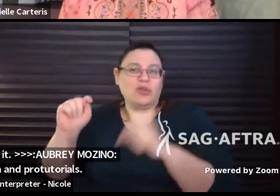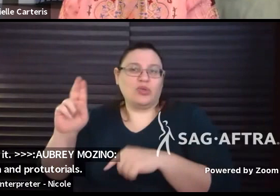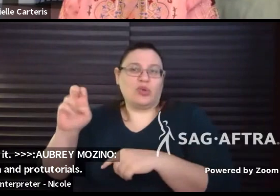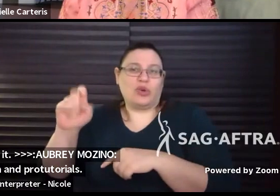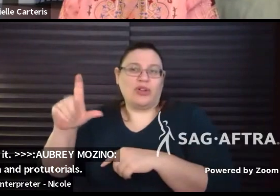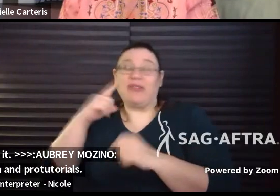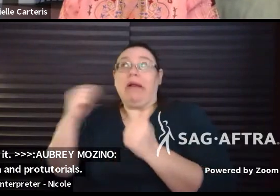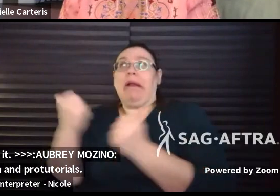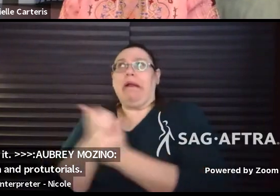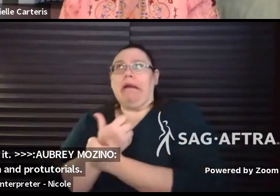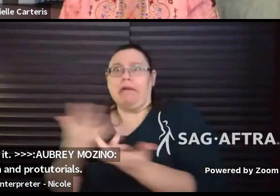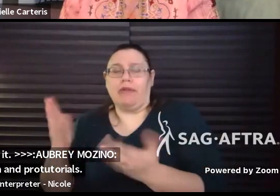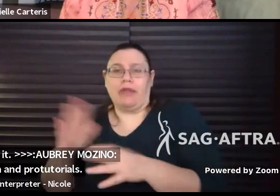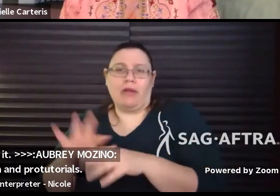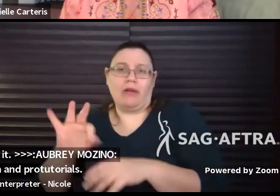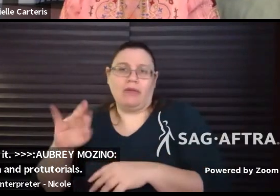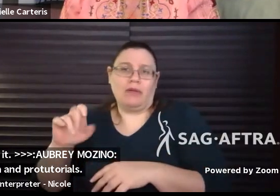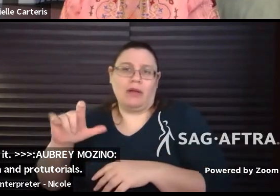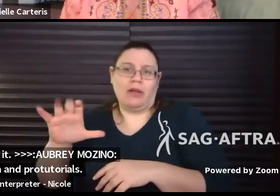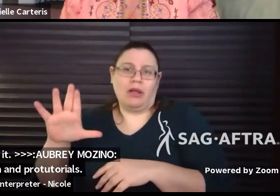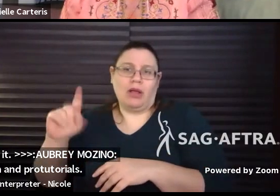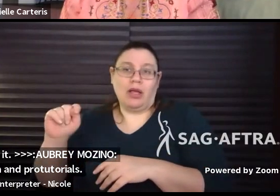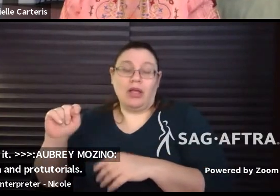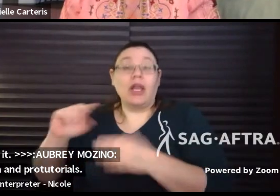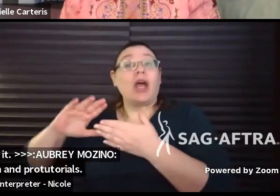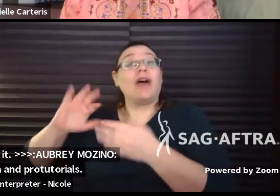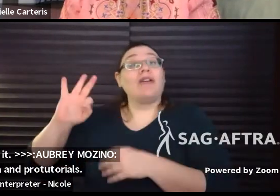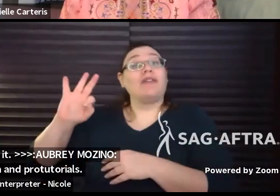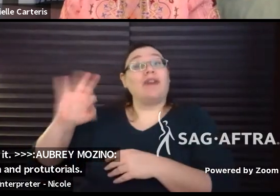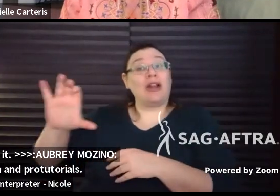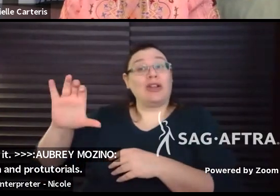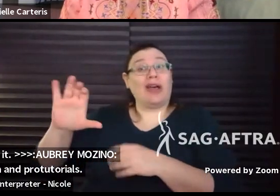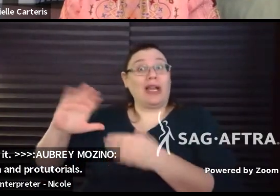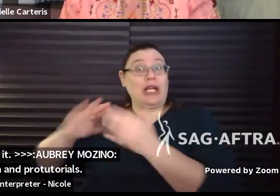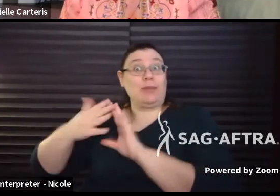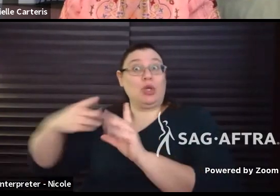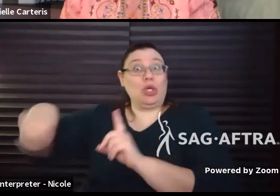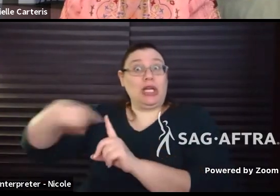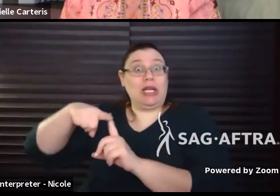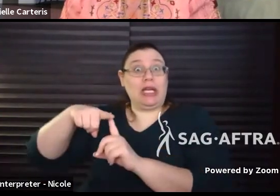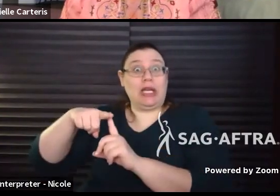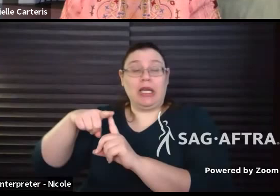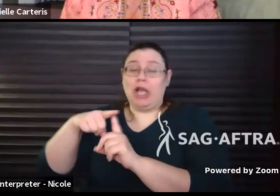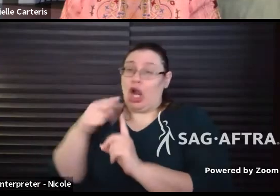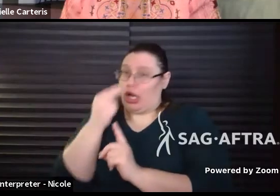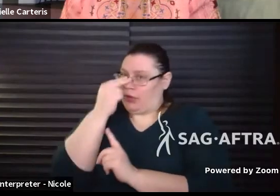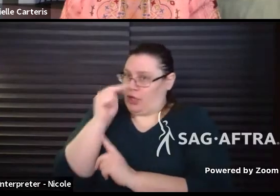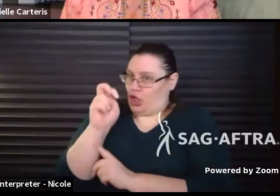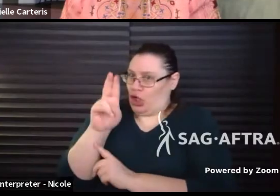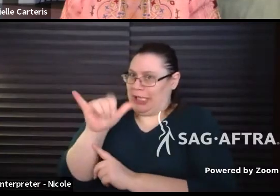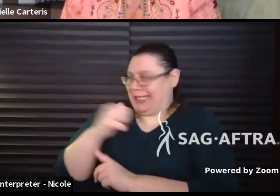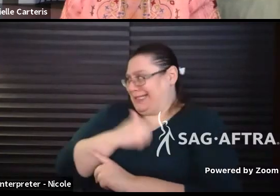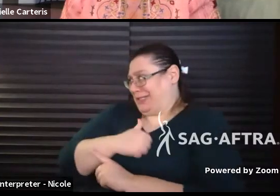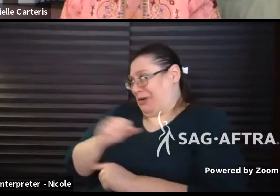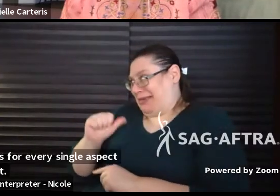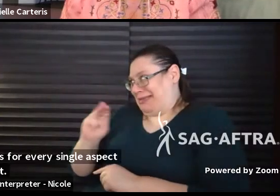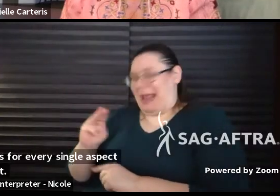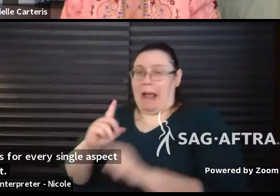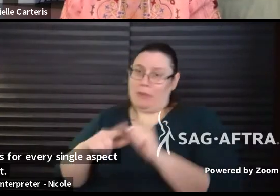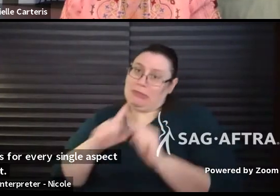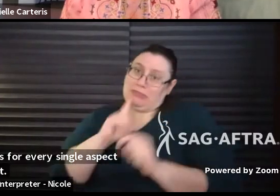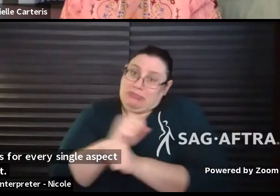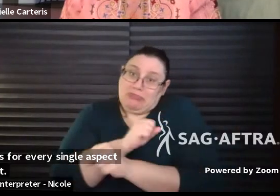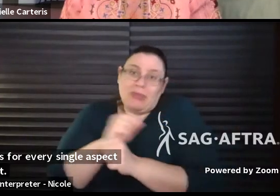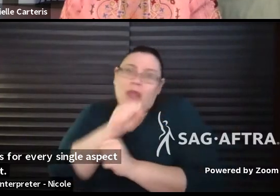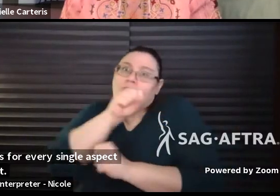Cut. The community of Final Cut is very passionate. They're very nerdy. Sorry, Sam. But they love their app and